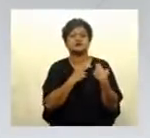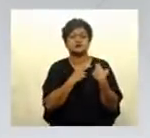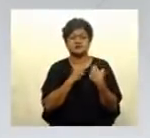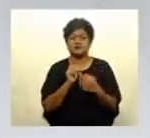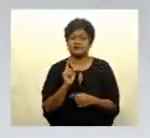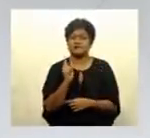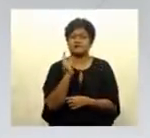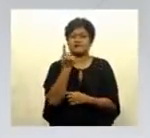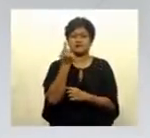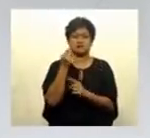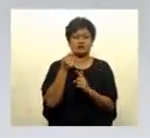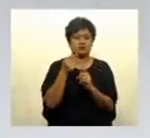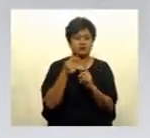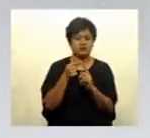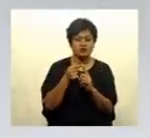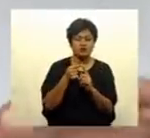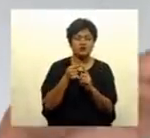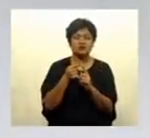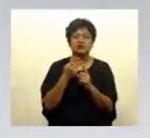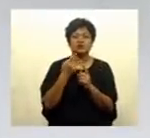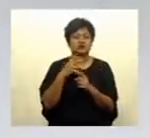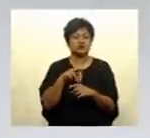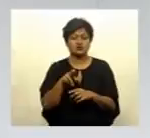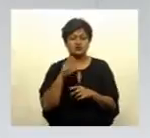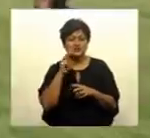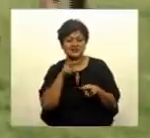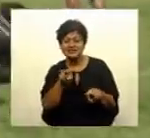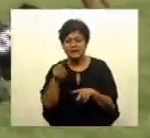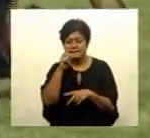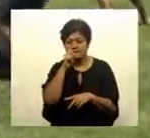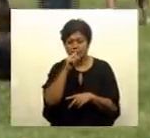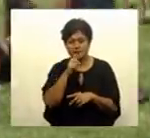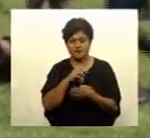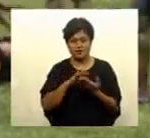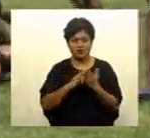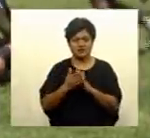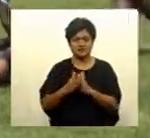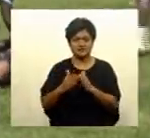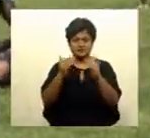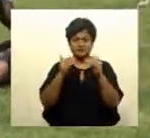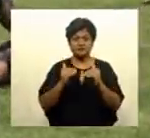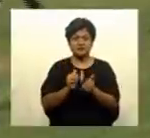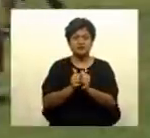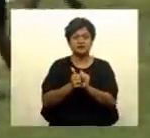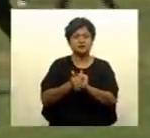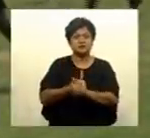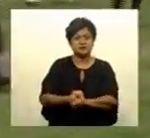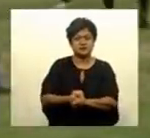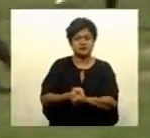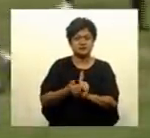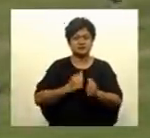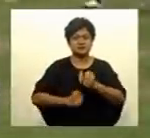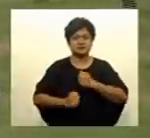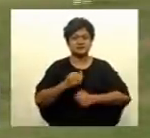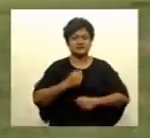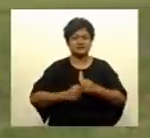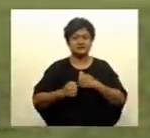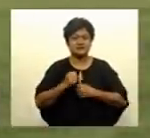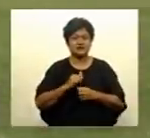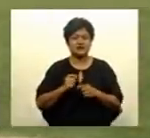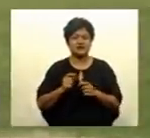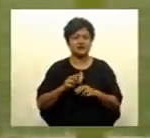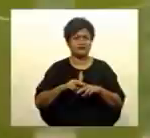of contact people for our community. Ahead in sports, endurance key for Fijiana